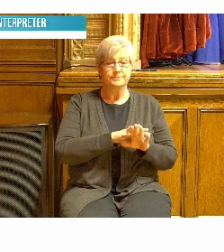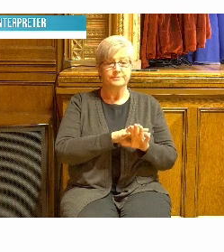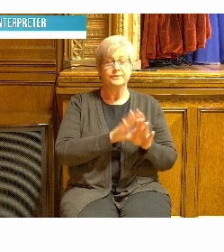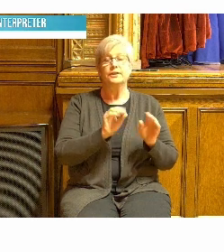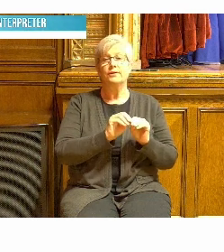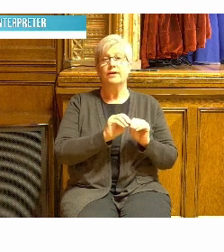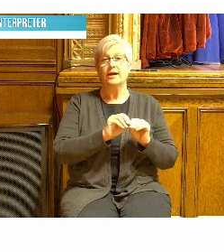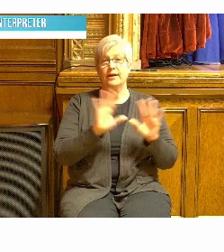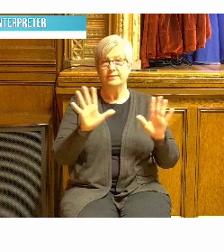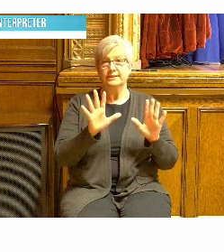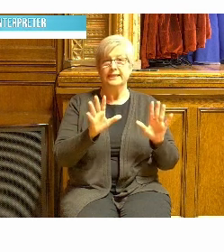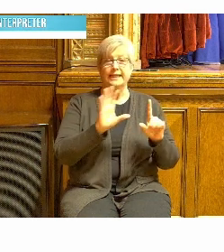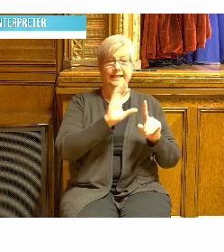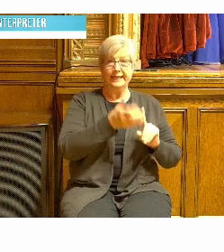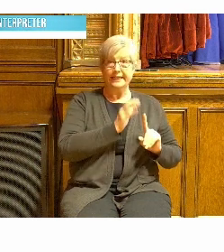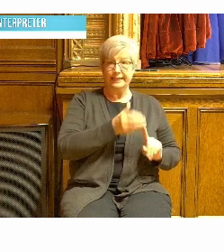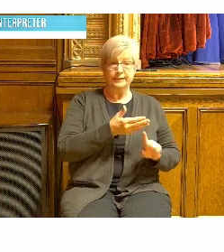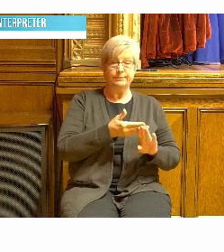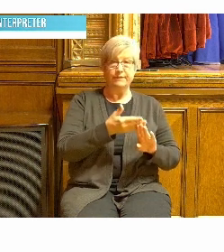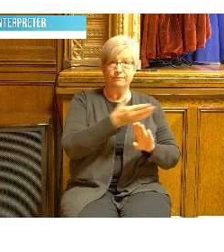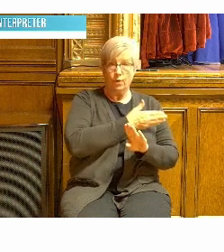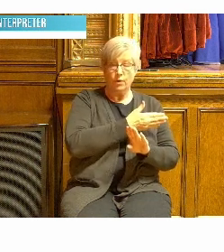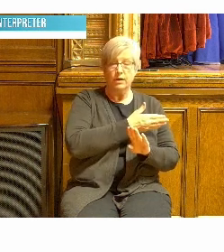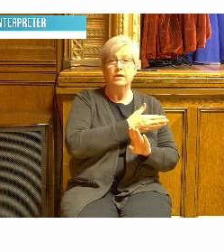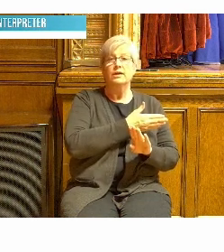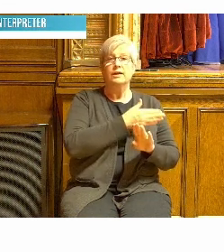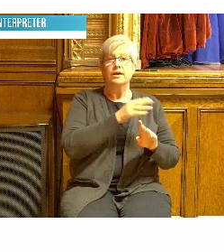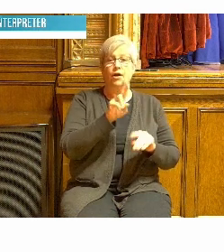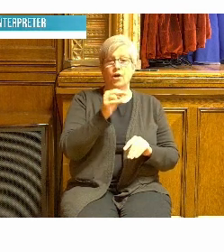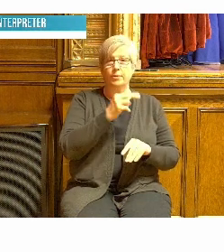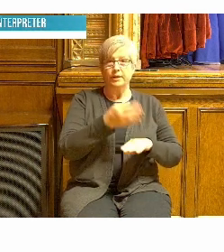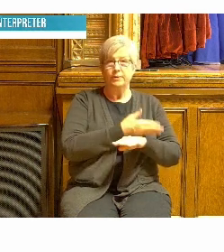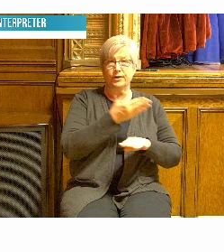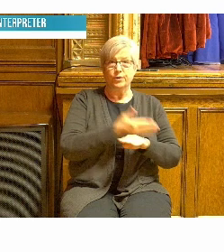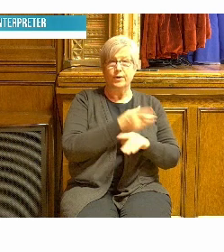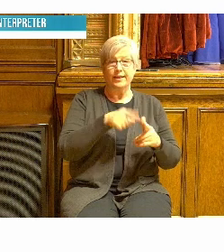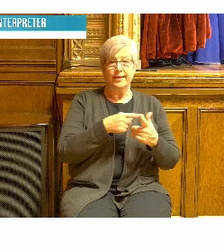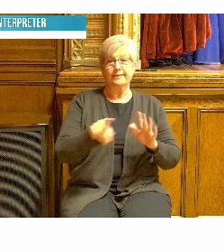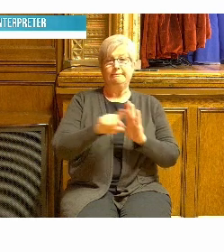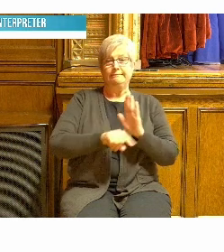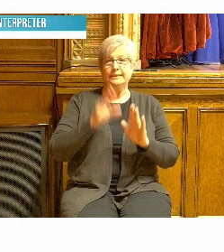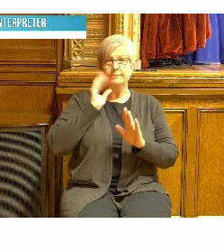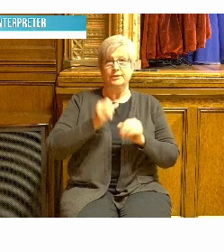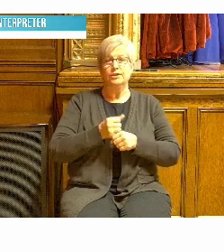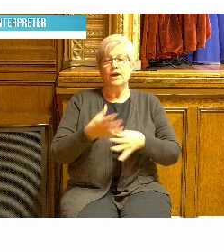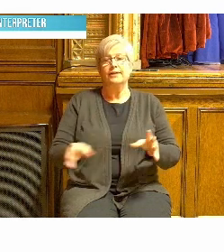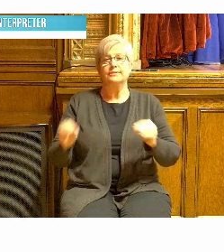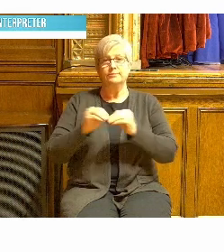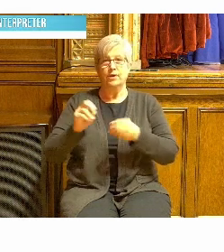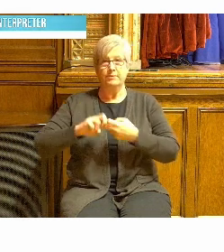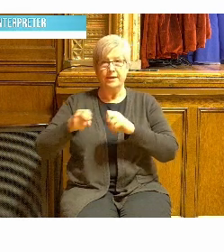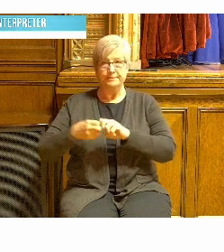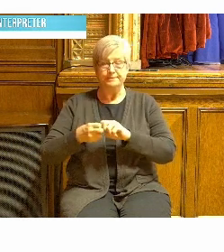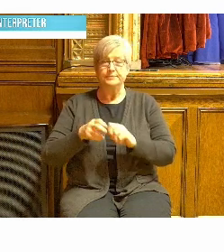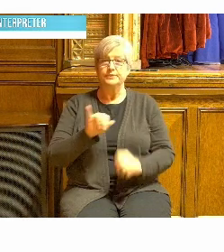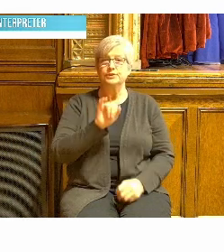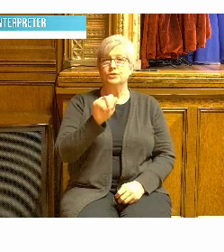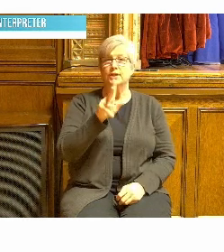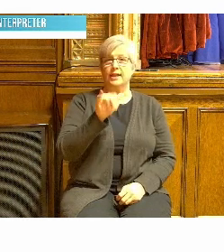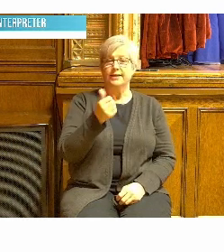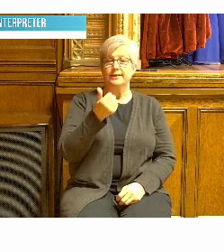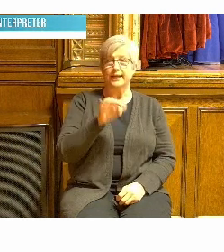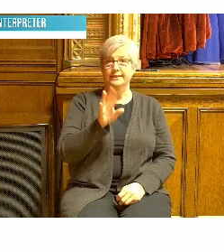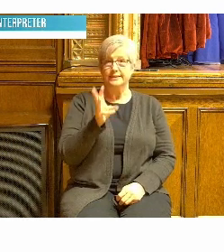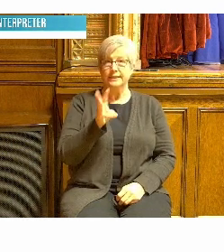together with the hardships brought about by urban renewal, cause additional problems. In July 1964, an